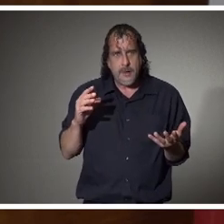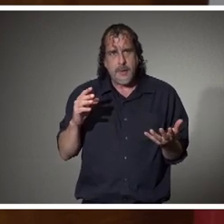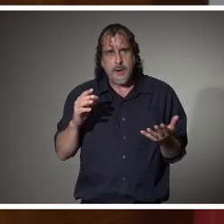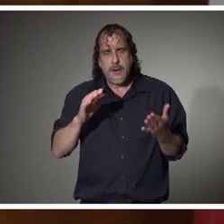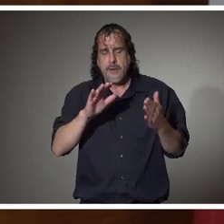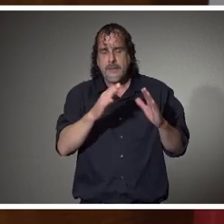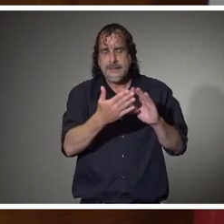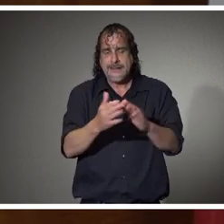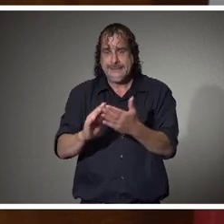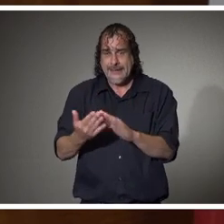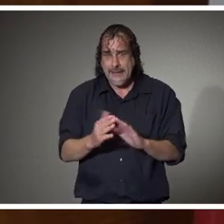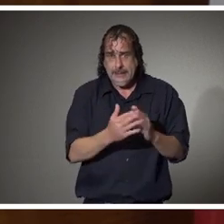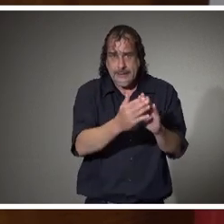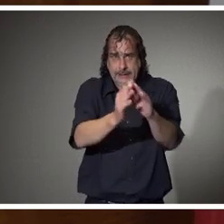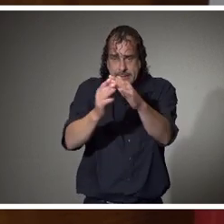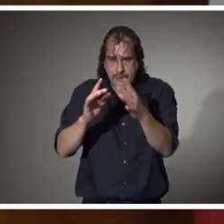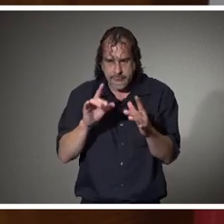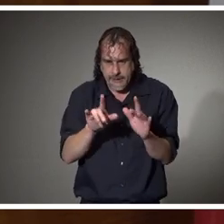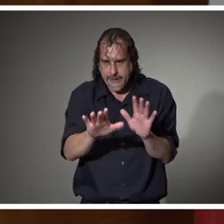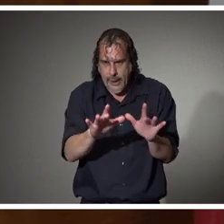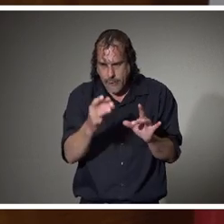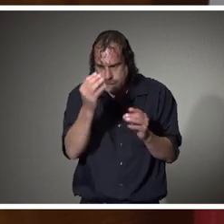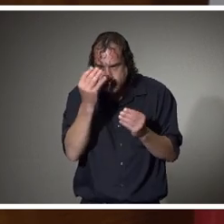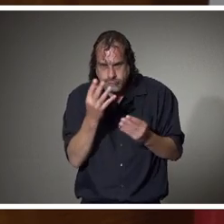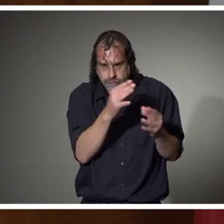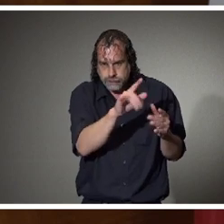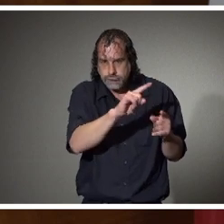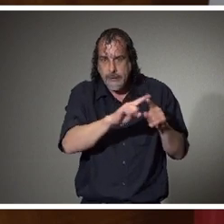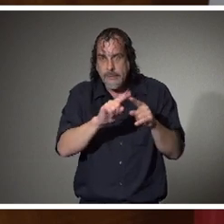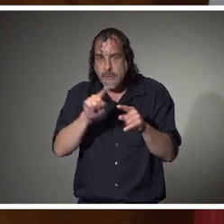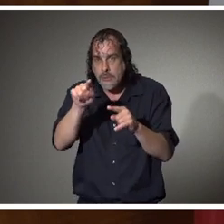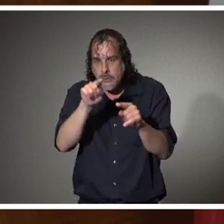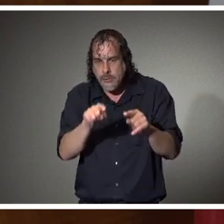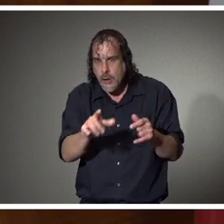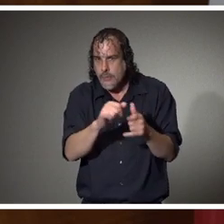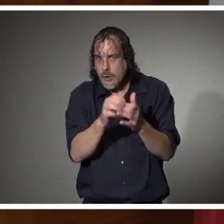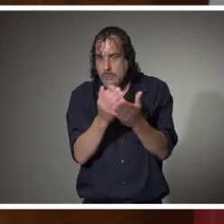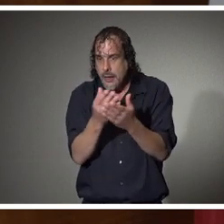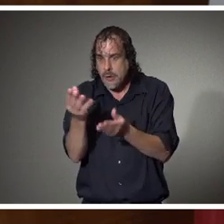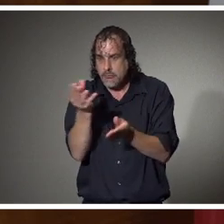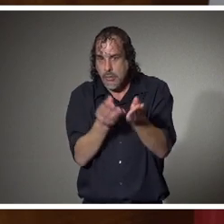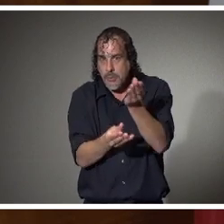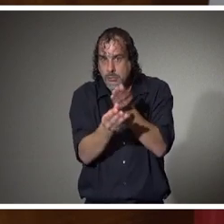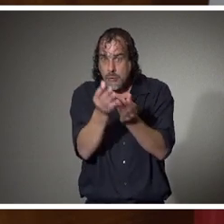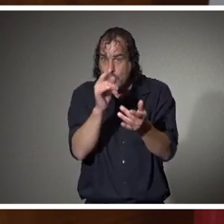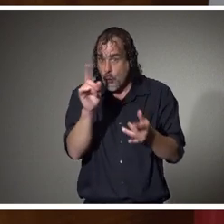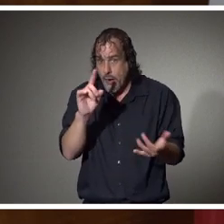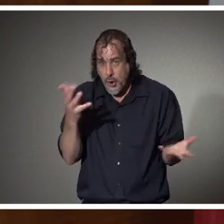from the very beginning and getting their input as to how those monies should be spent.